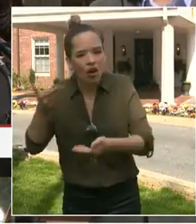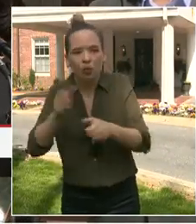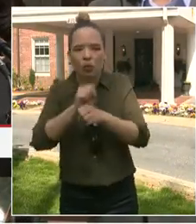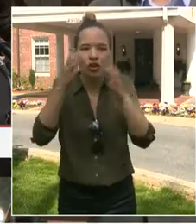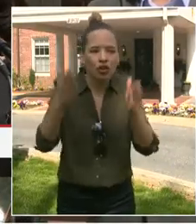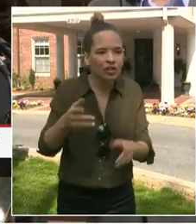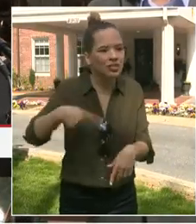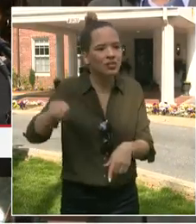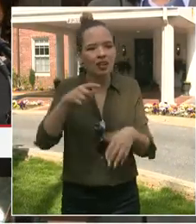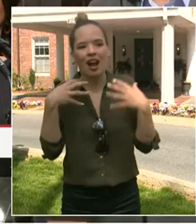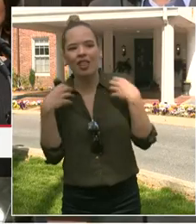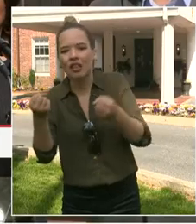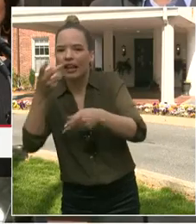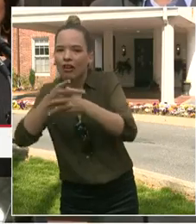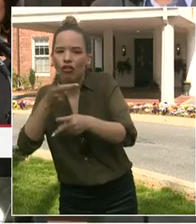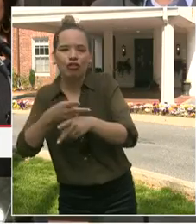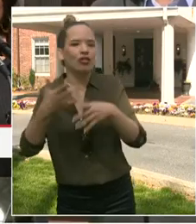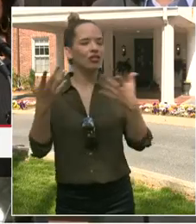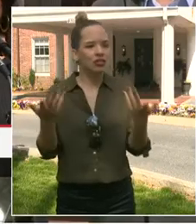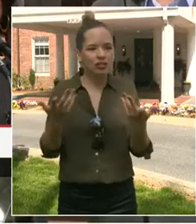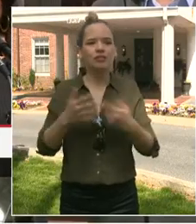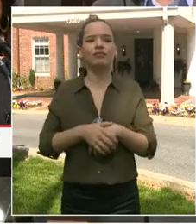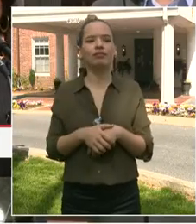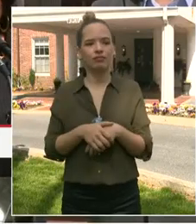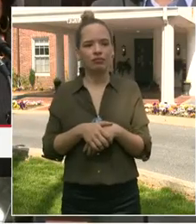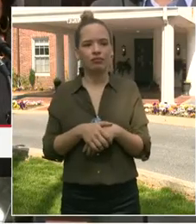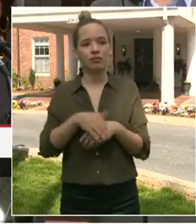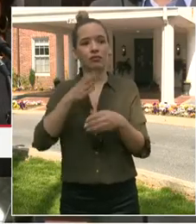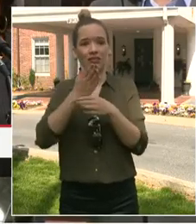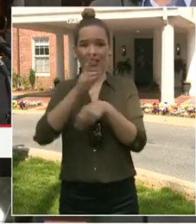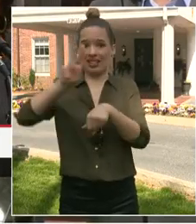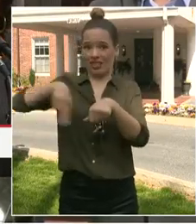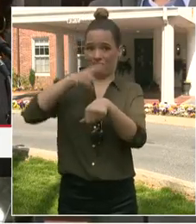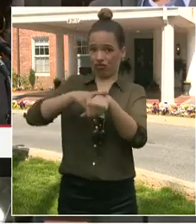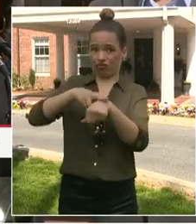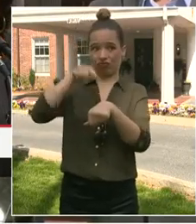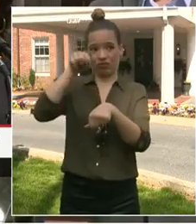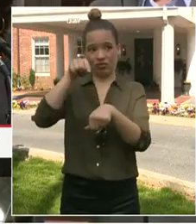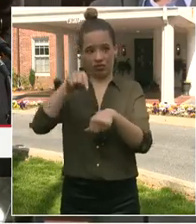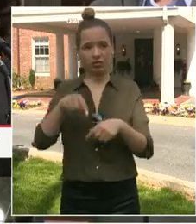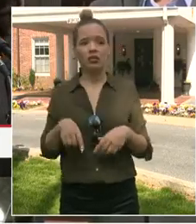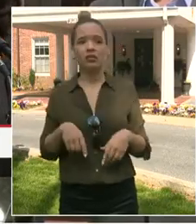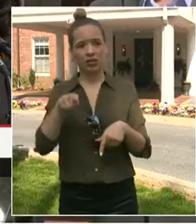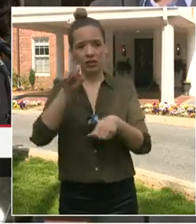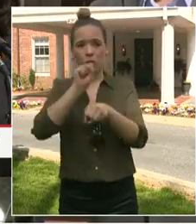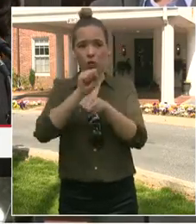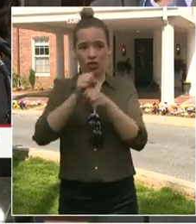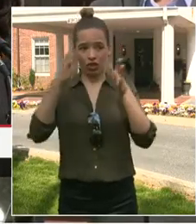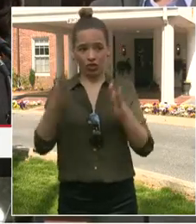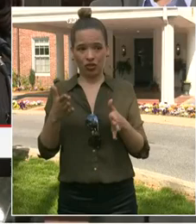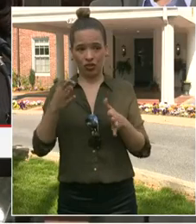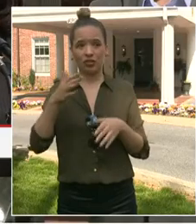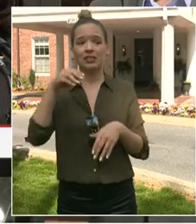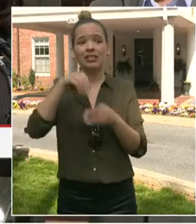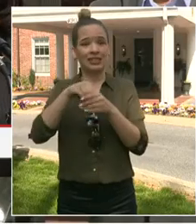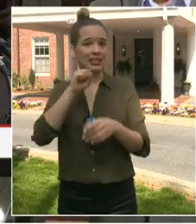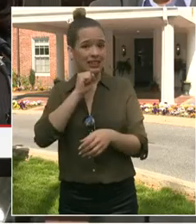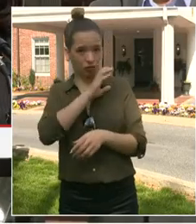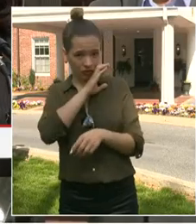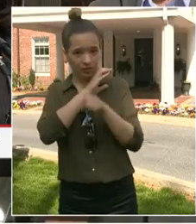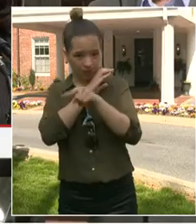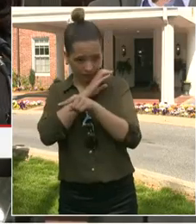general. Nationally, since COVID, the senior care field has lost hundreds of thousands of